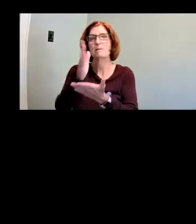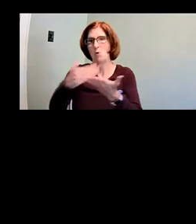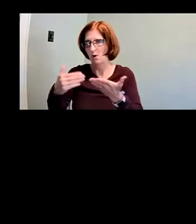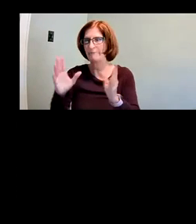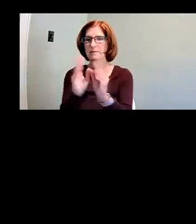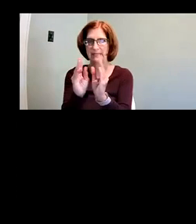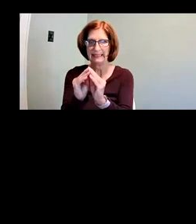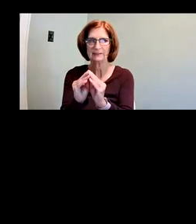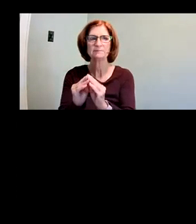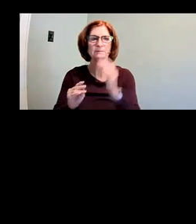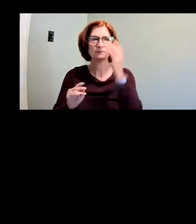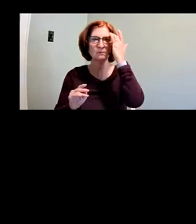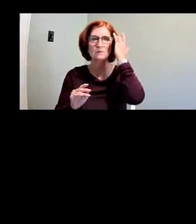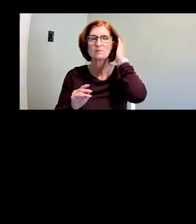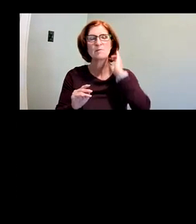which